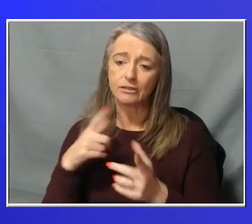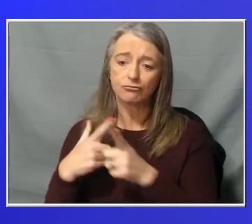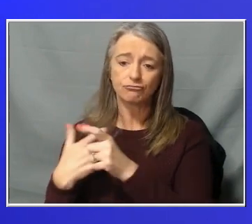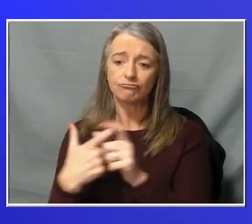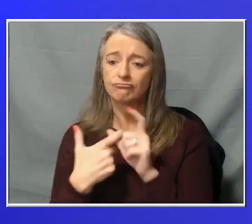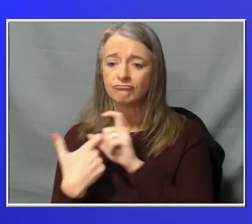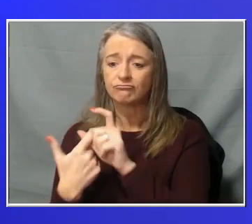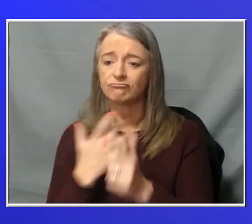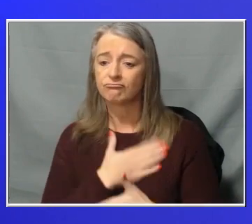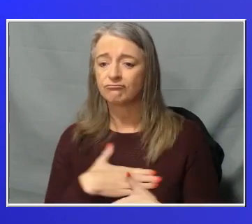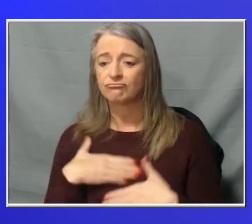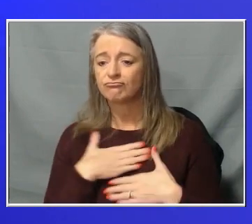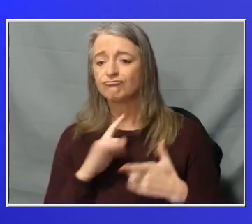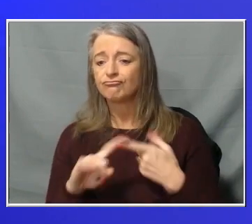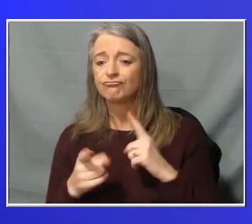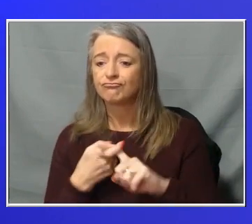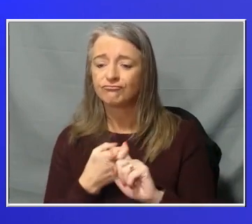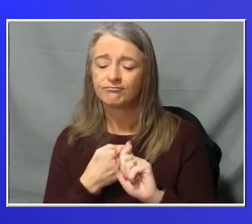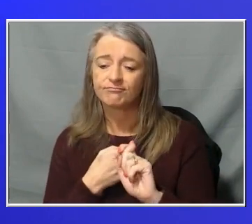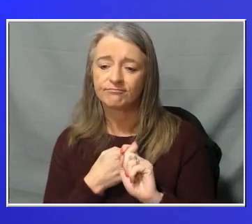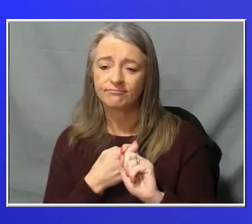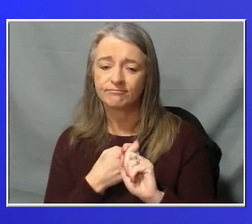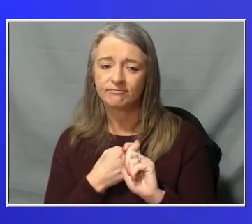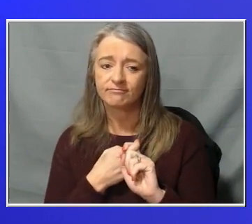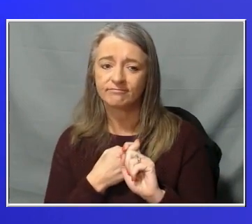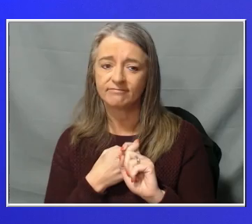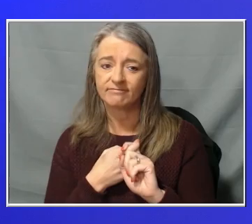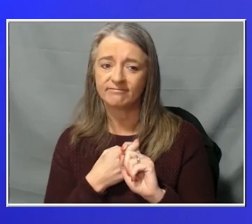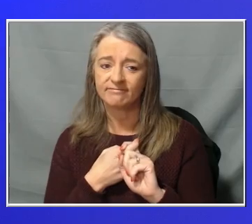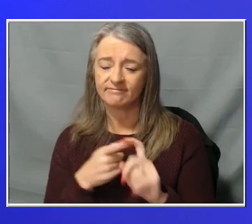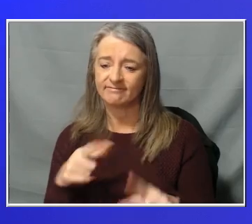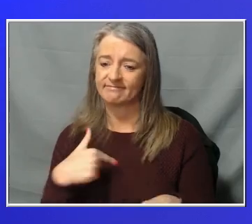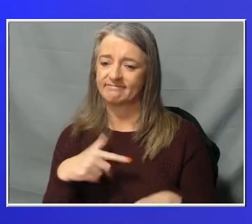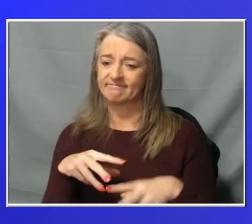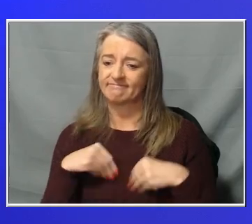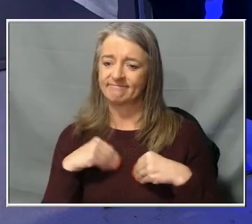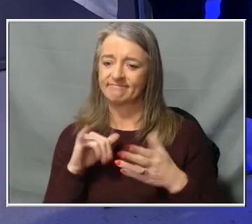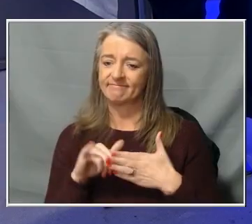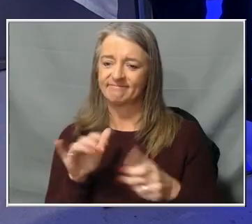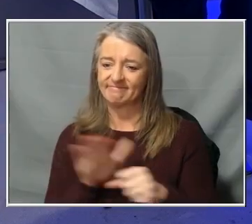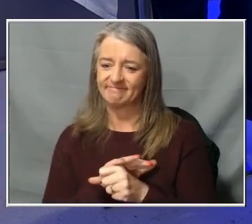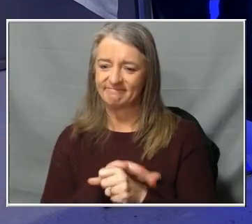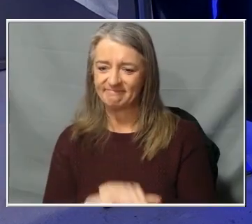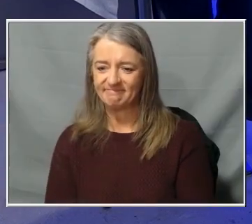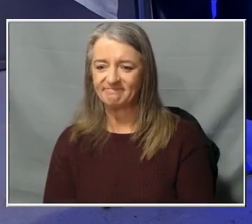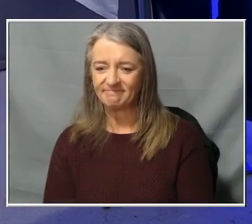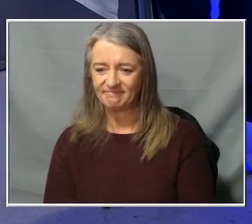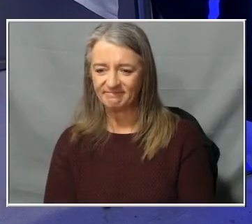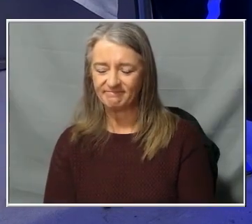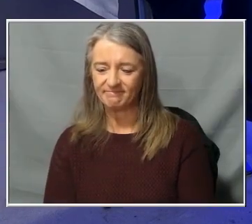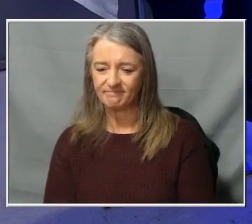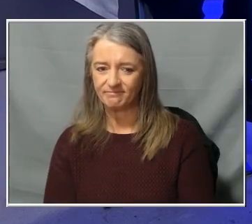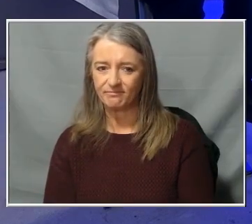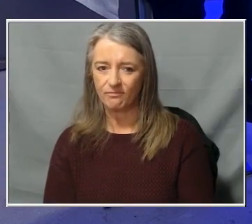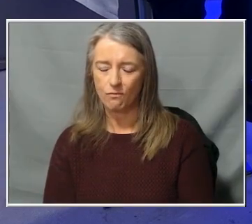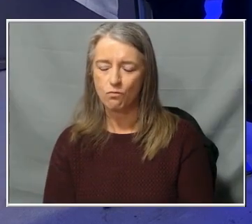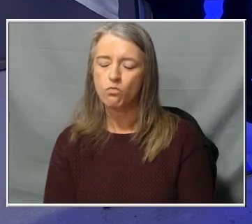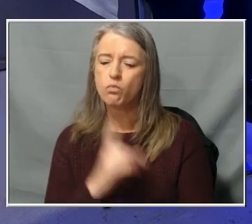enjoy time with her friends, I accept that completely. Well, and on that note, what is it